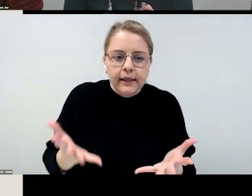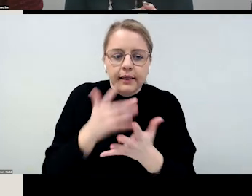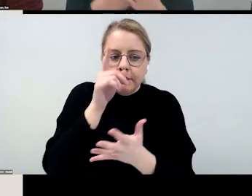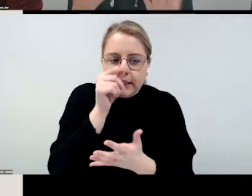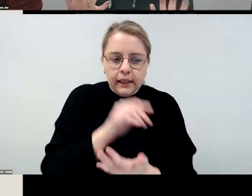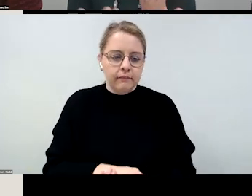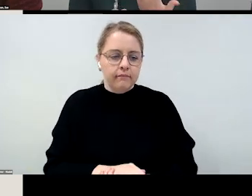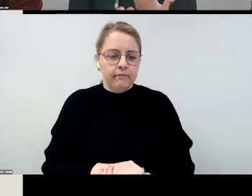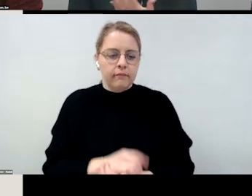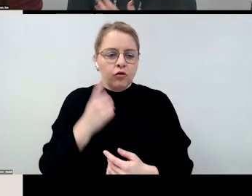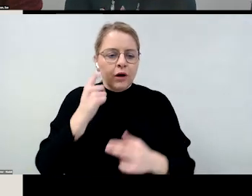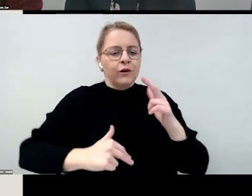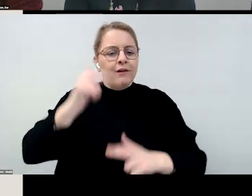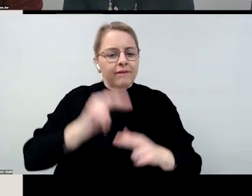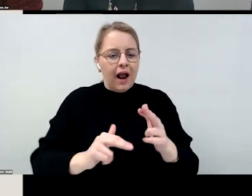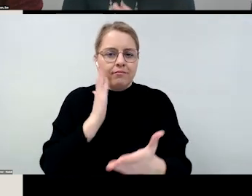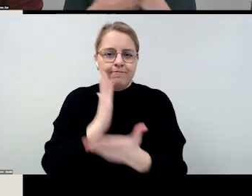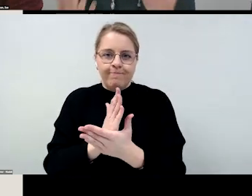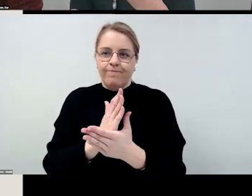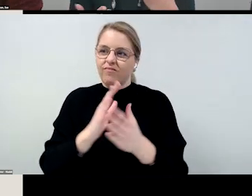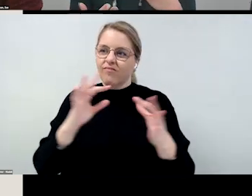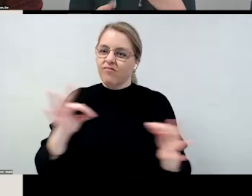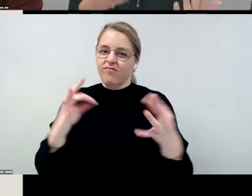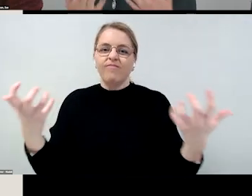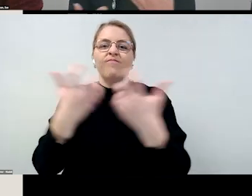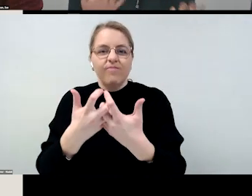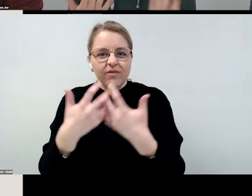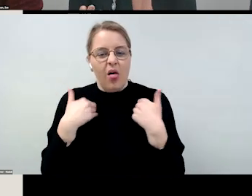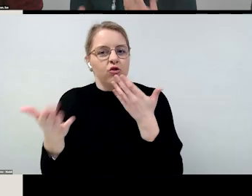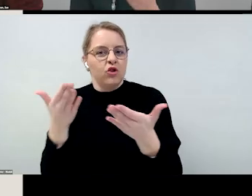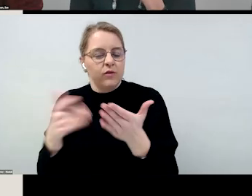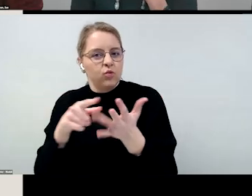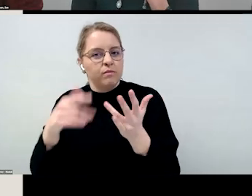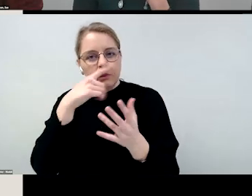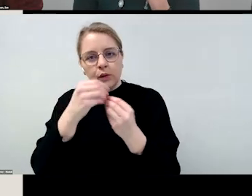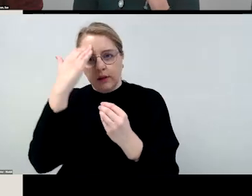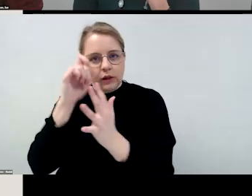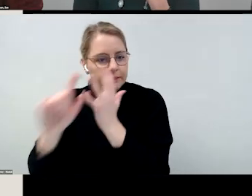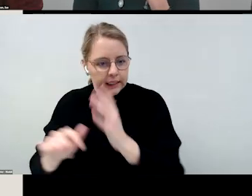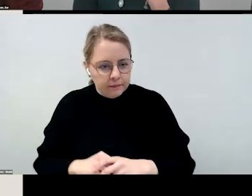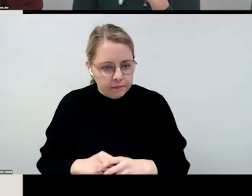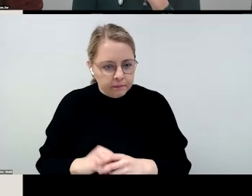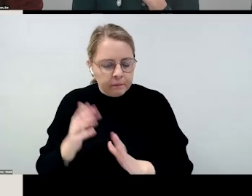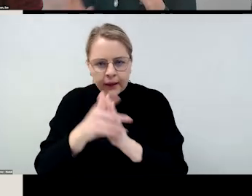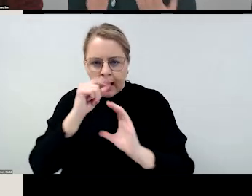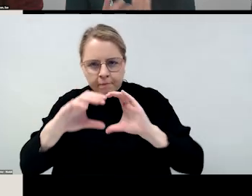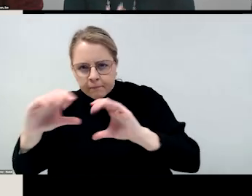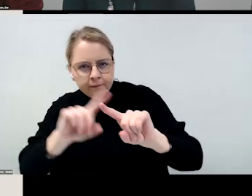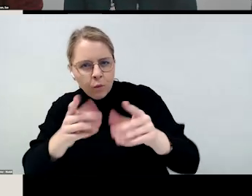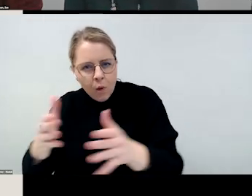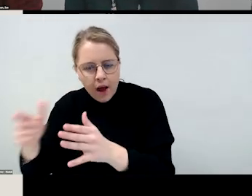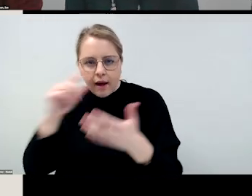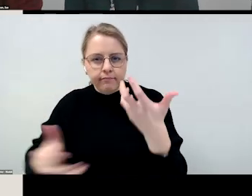health services that understand intellectual disability health and understand accessible means of communicating. We also